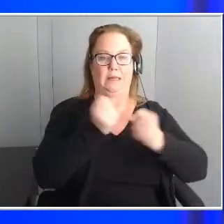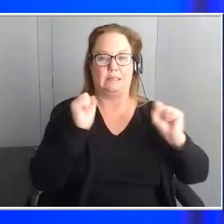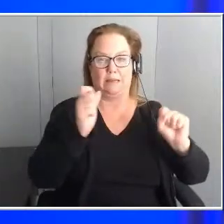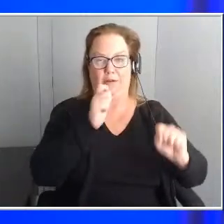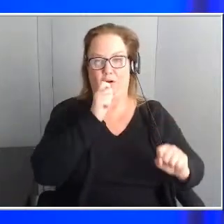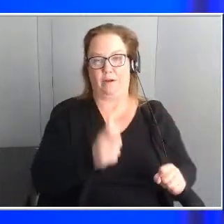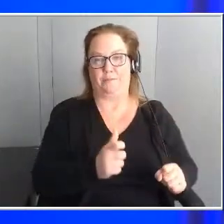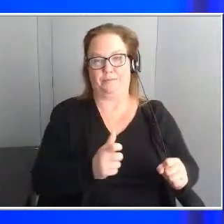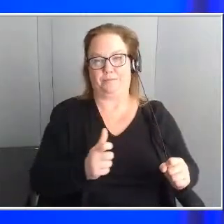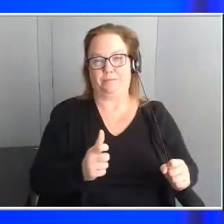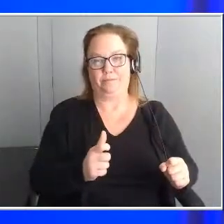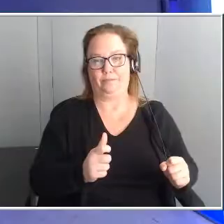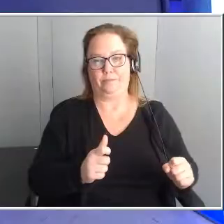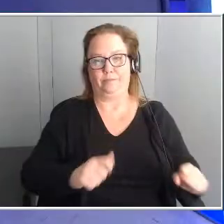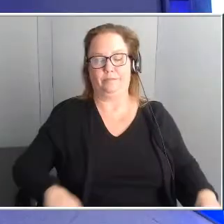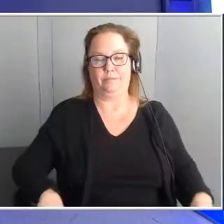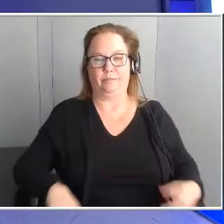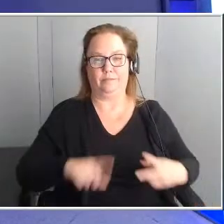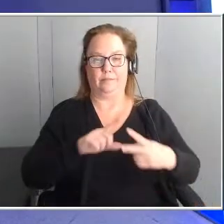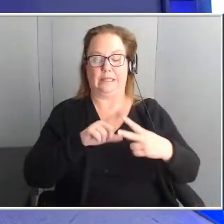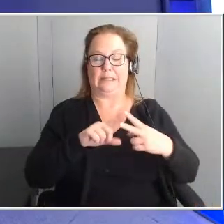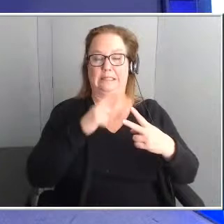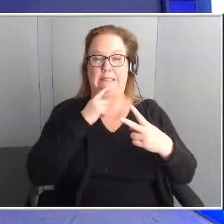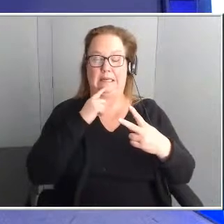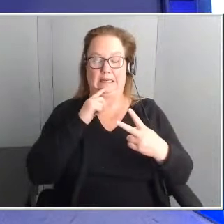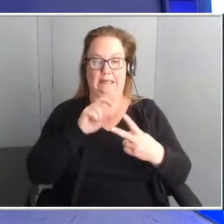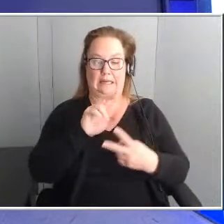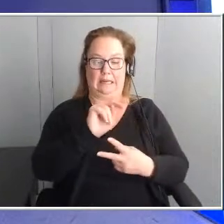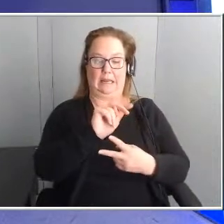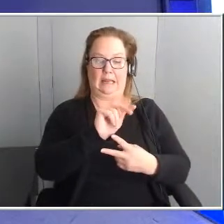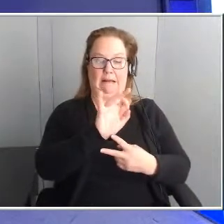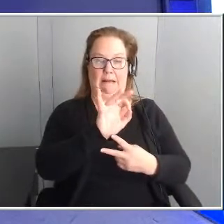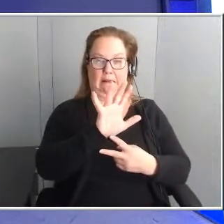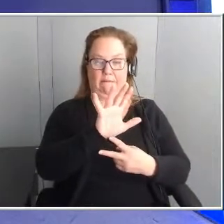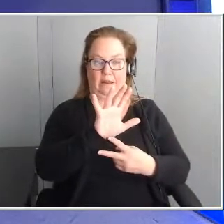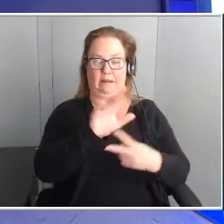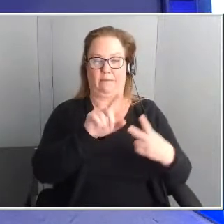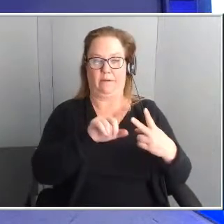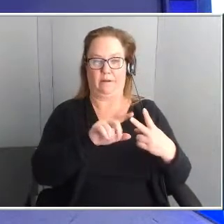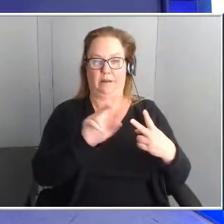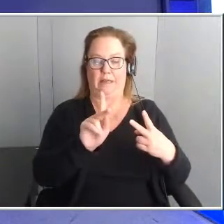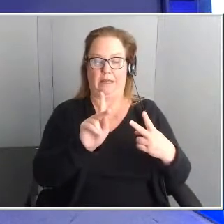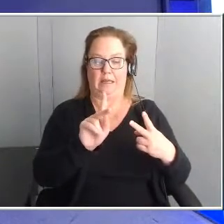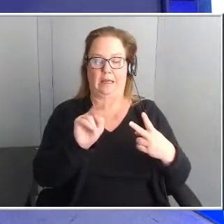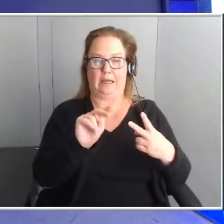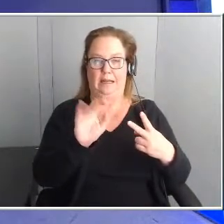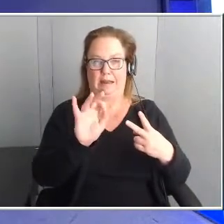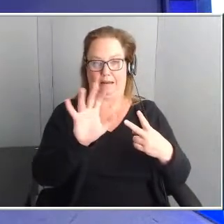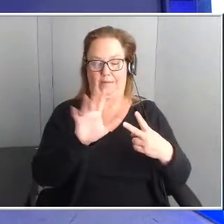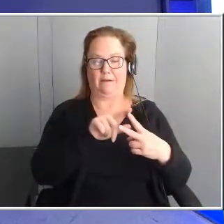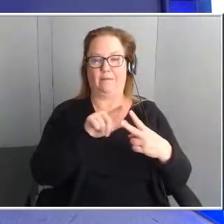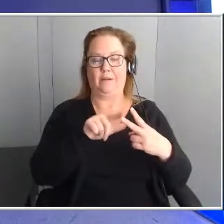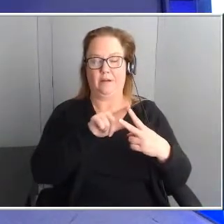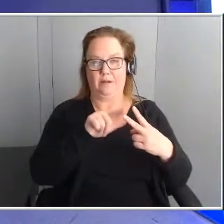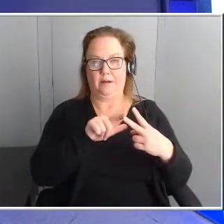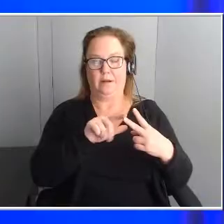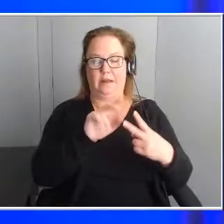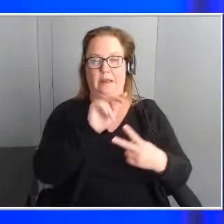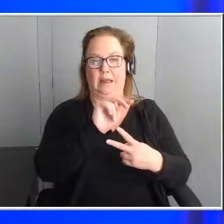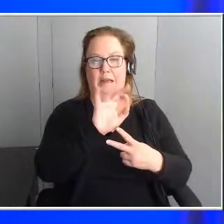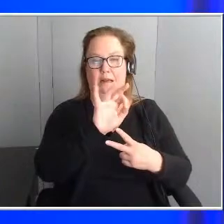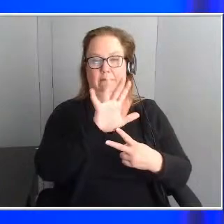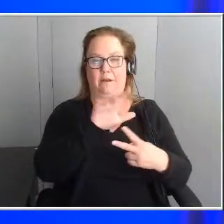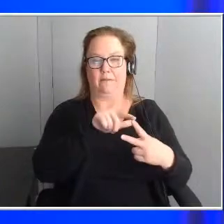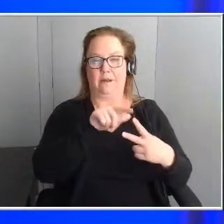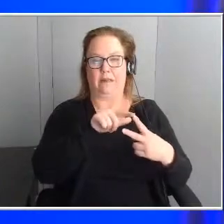I really like the two kinds again that you just said. So there's the N95 and then there's the KN95. KN95. The N95s tend to be the